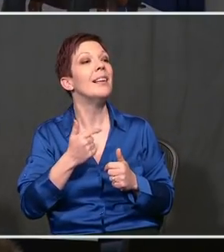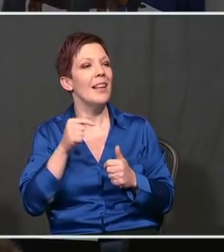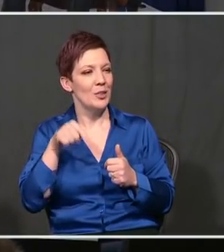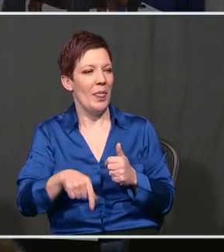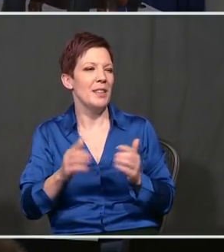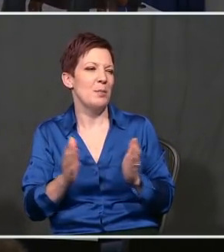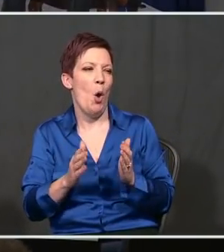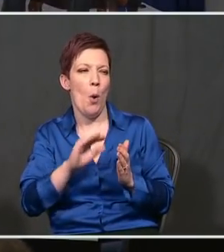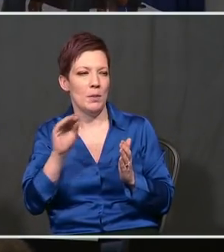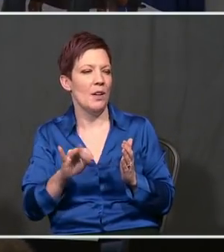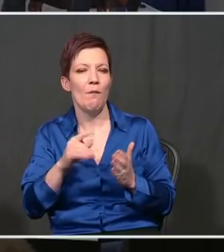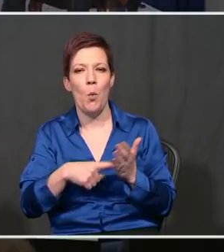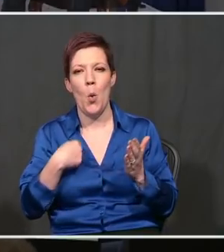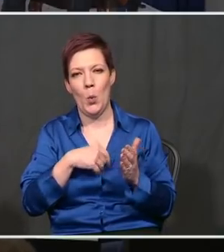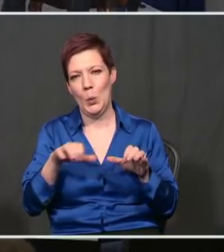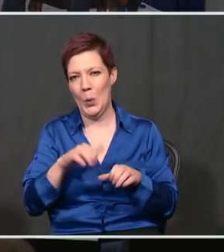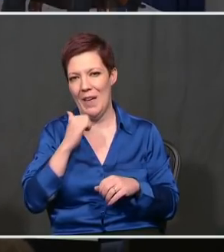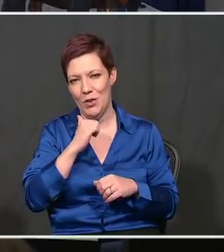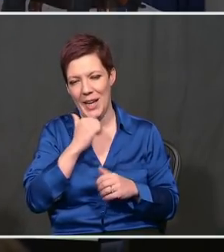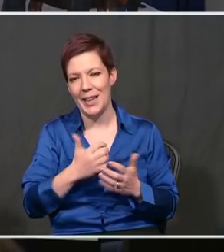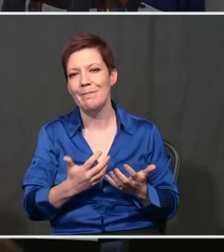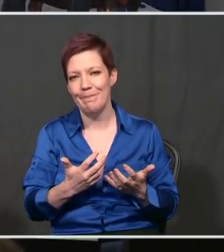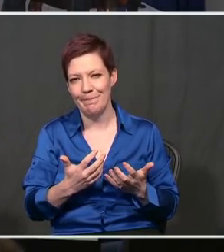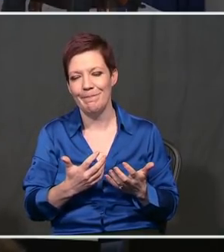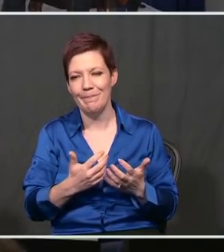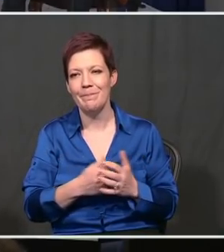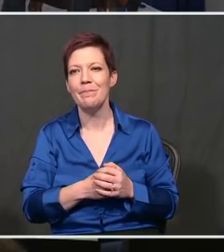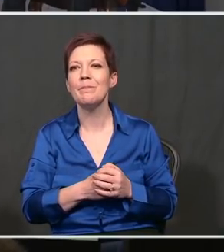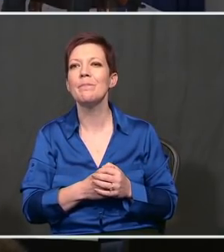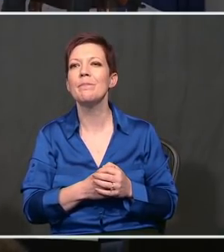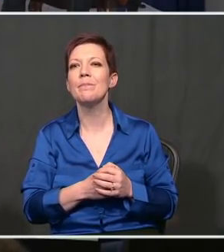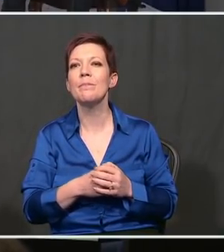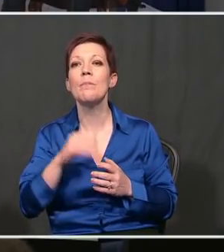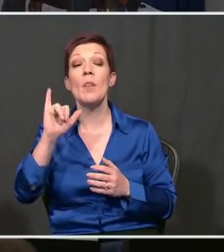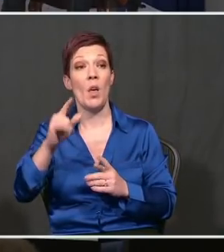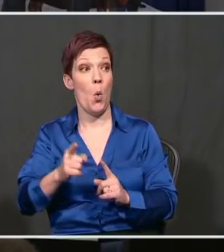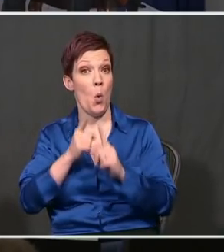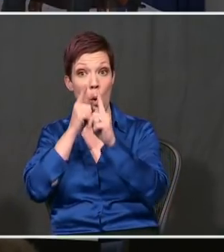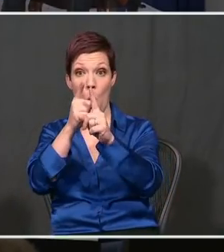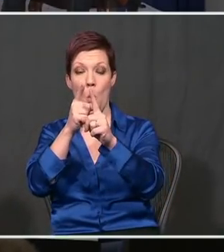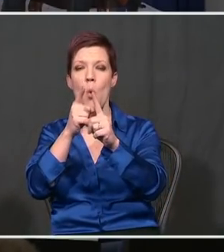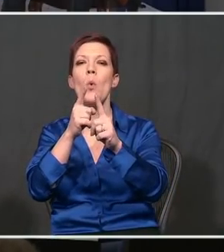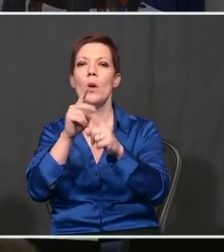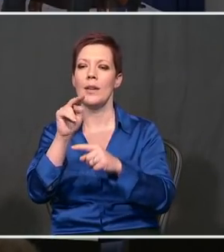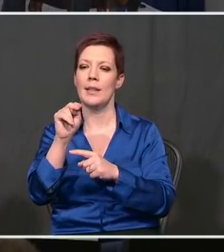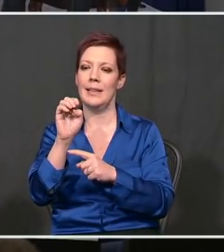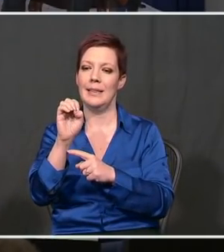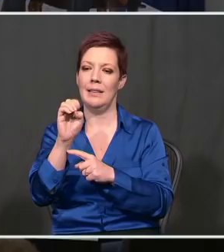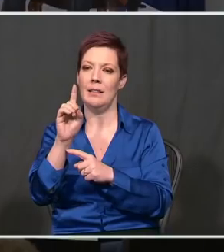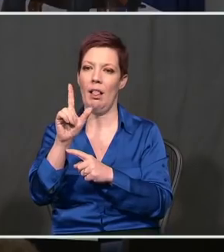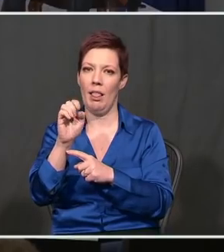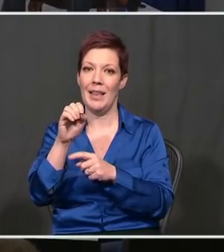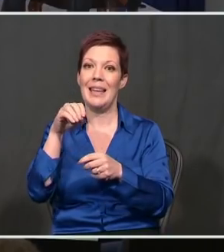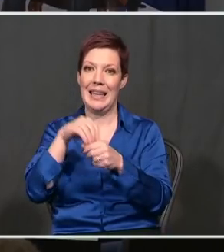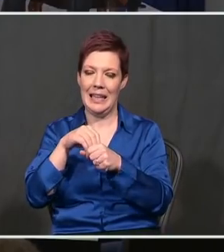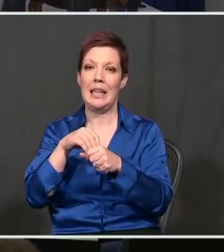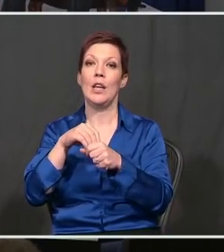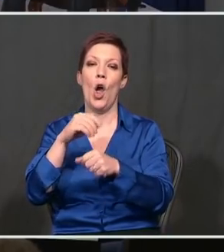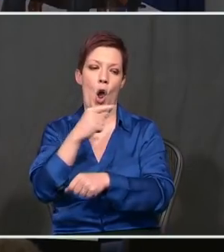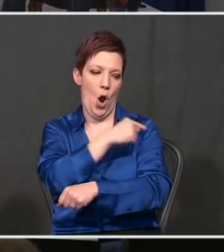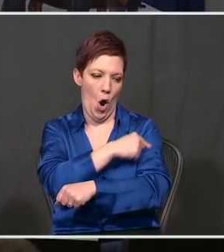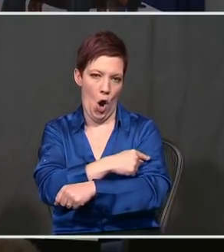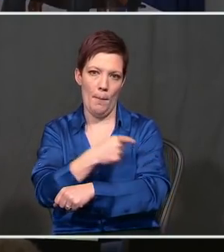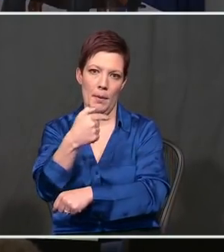panel, and we know this is, the goal is to get needles in people's arms, get them safe, save lives. We're going to be working